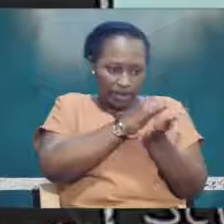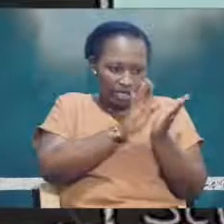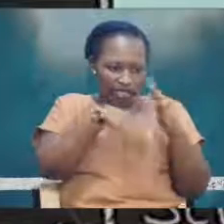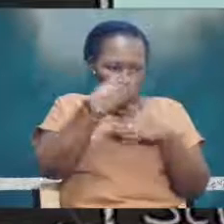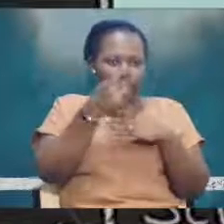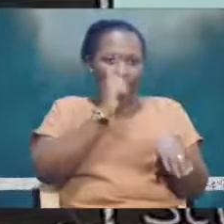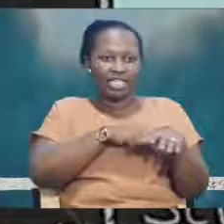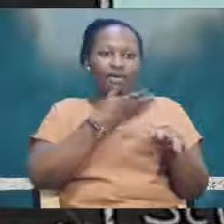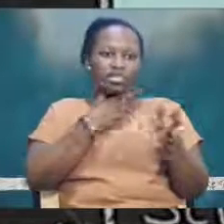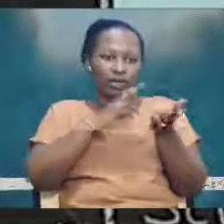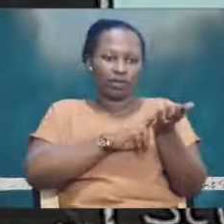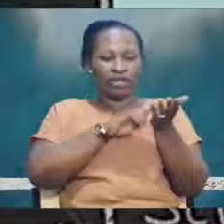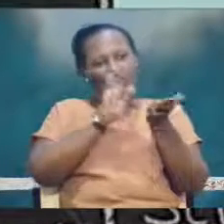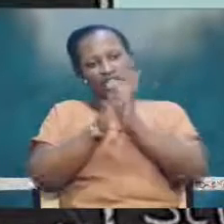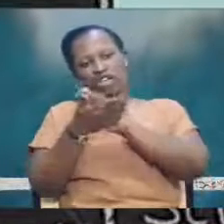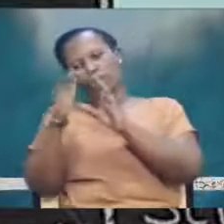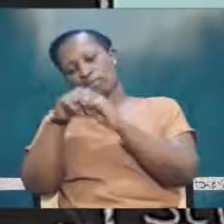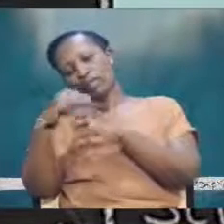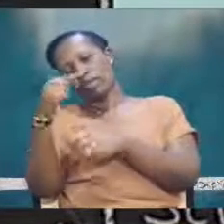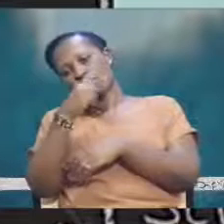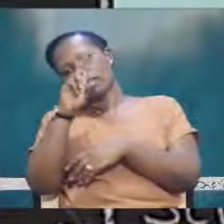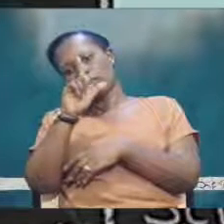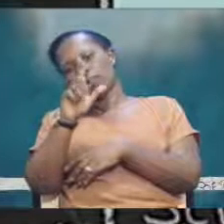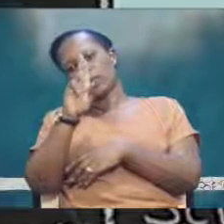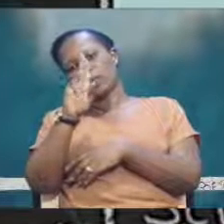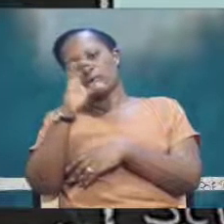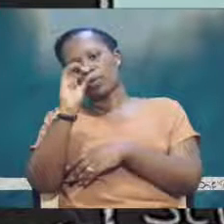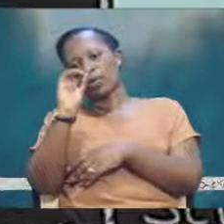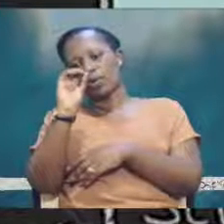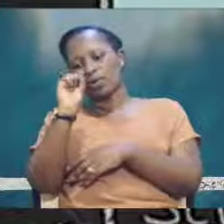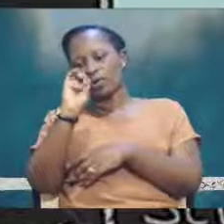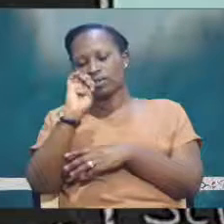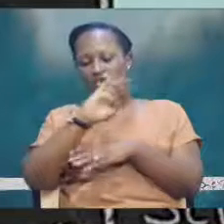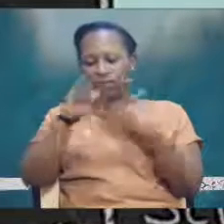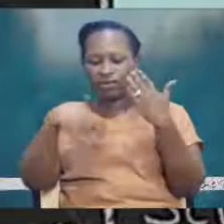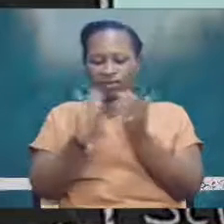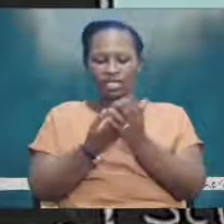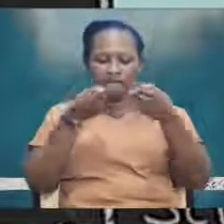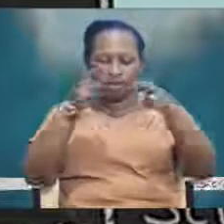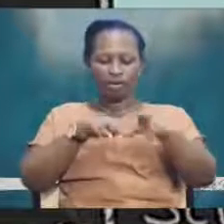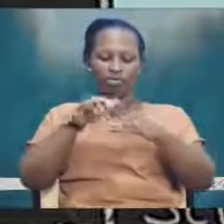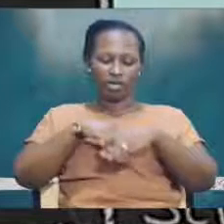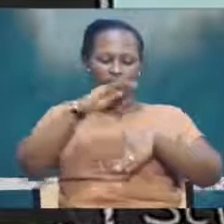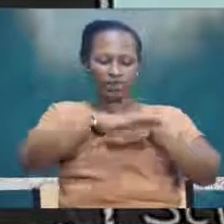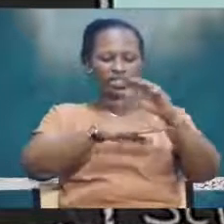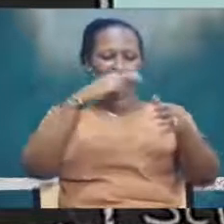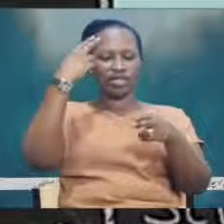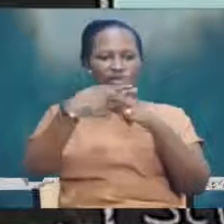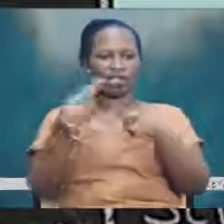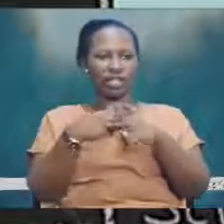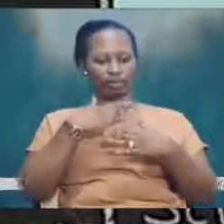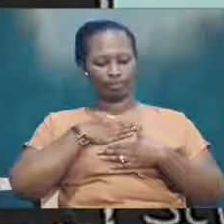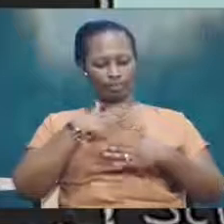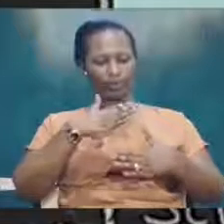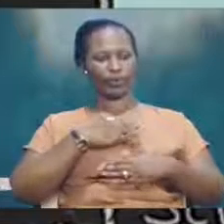source of energy in the process we call respiration. If you want, you can define respiration as